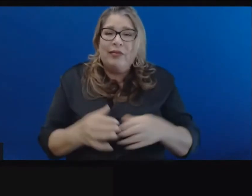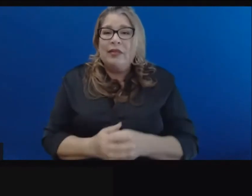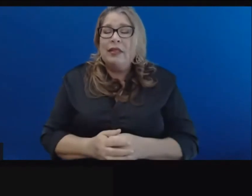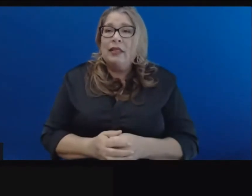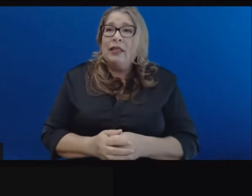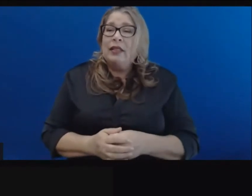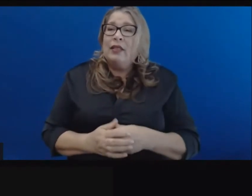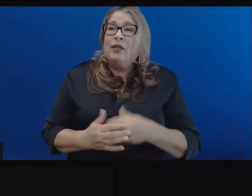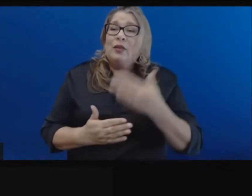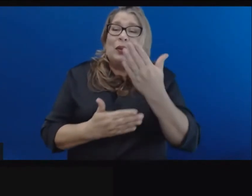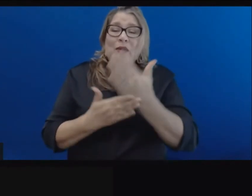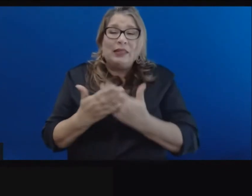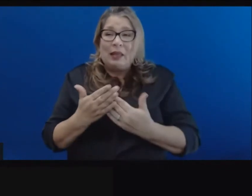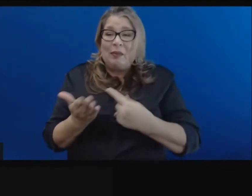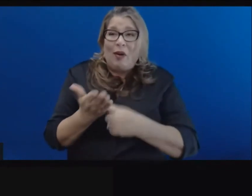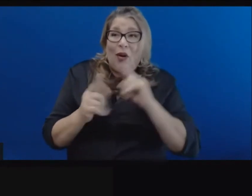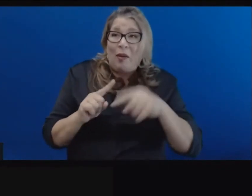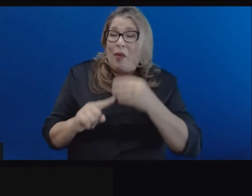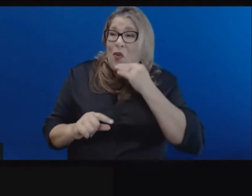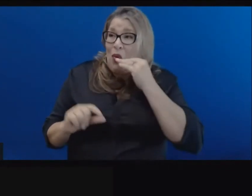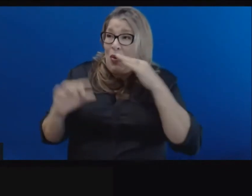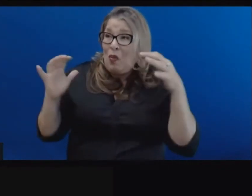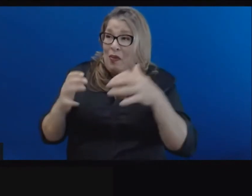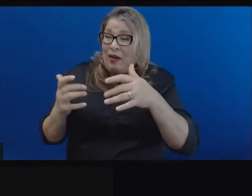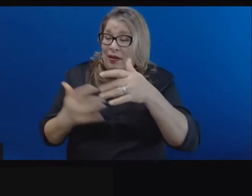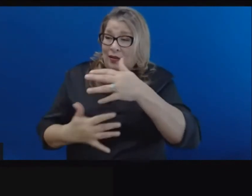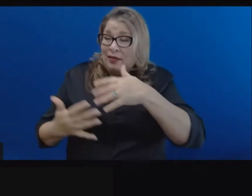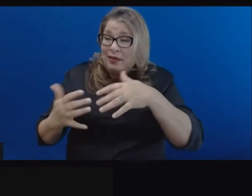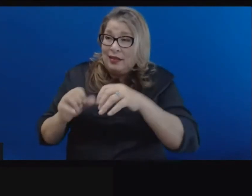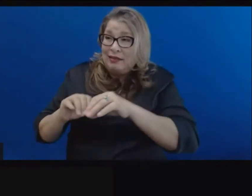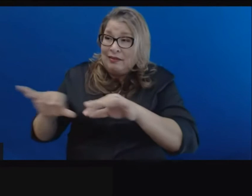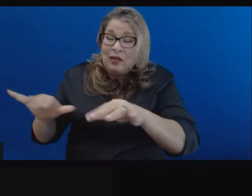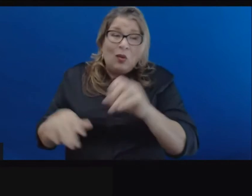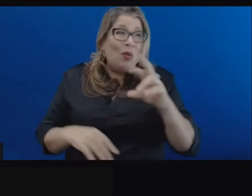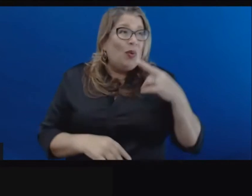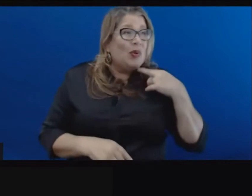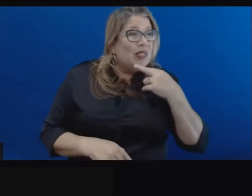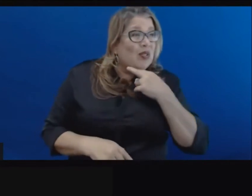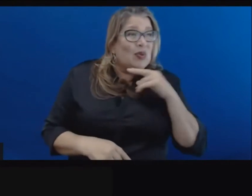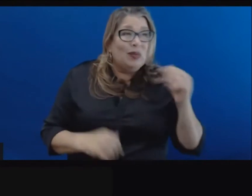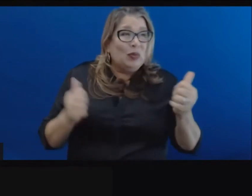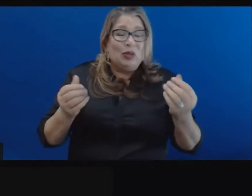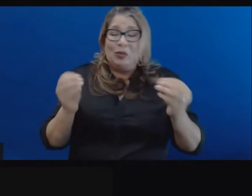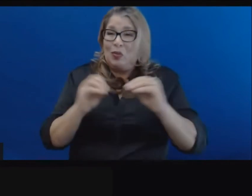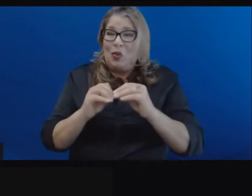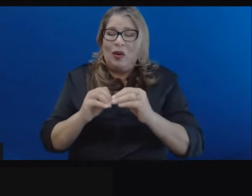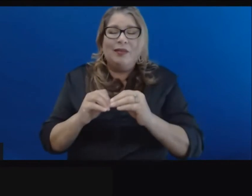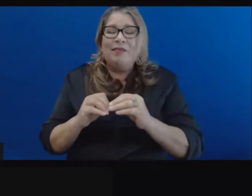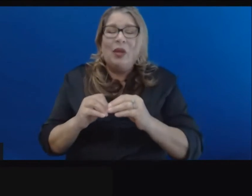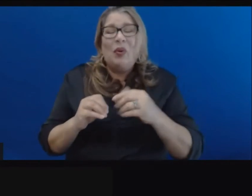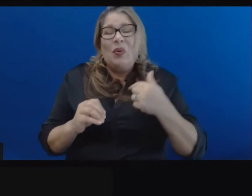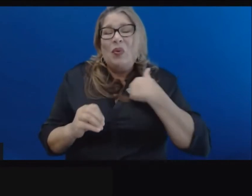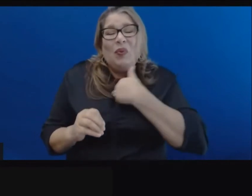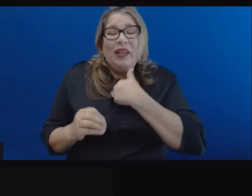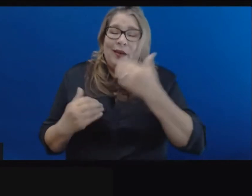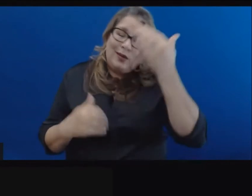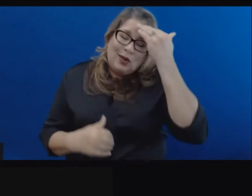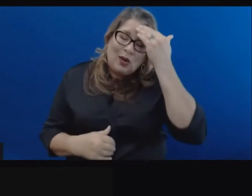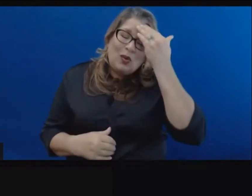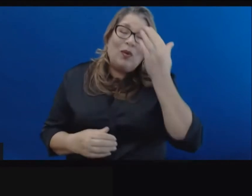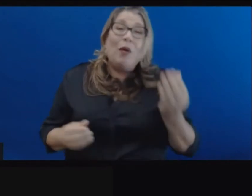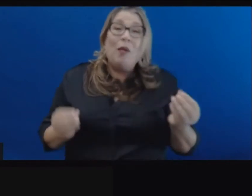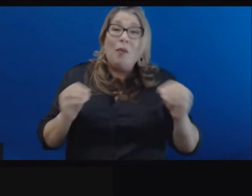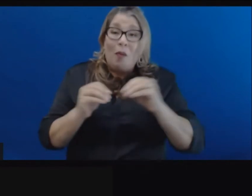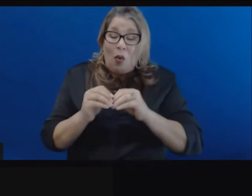and other venues. But we also know that a great deal of transmission happens in household transmission. People you live with